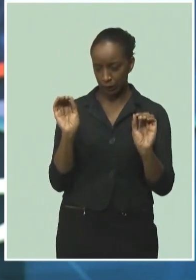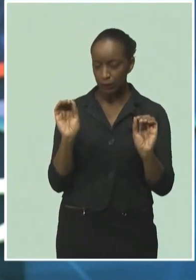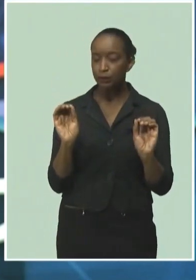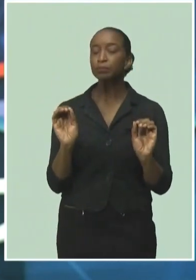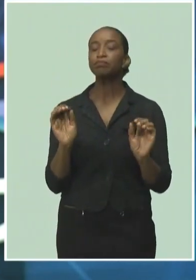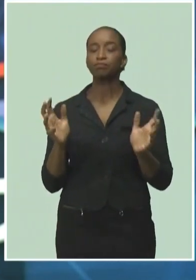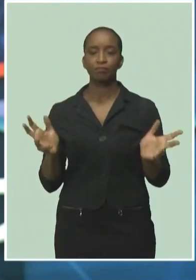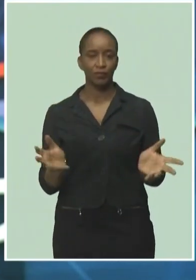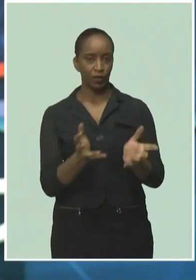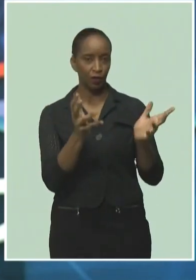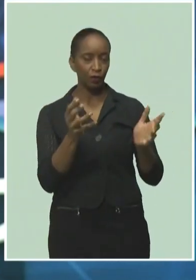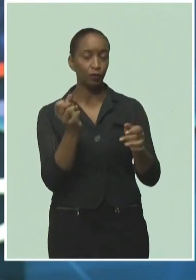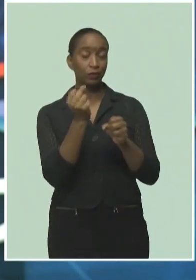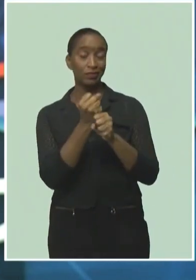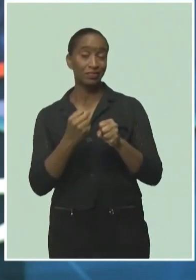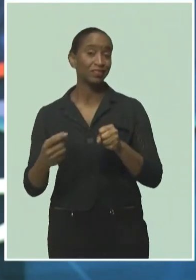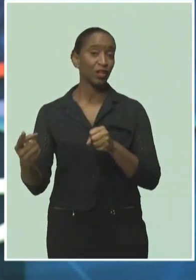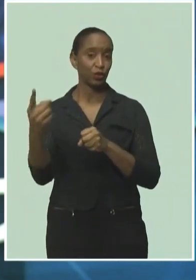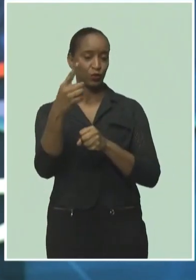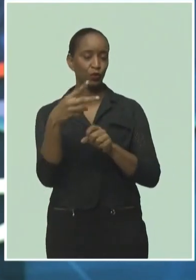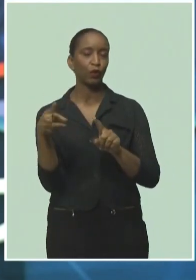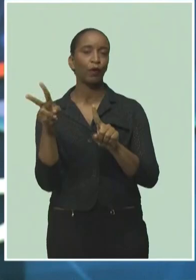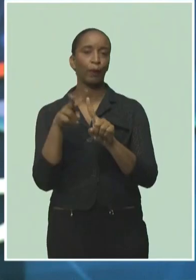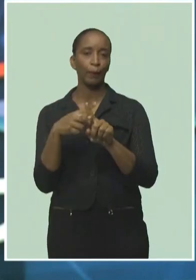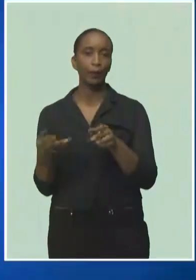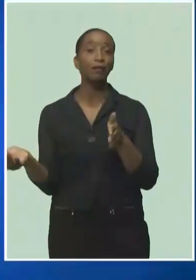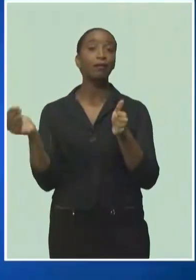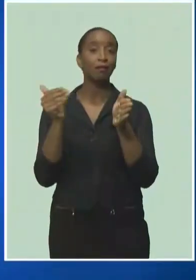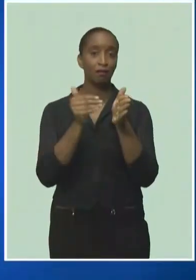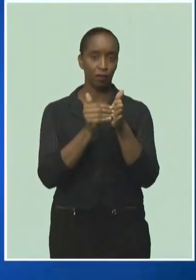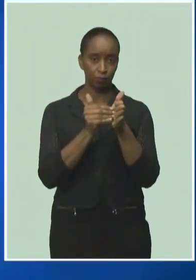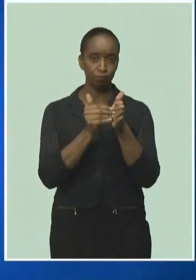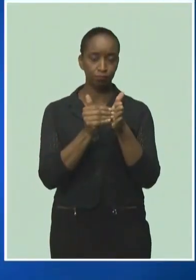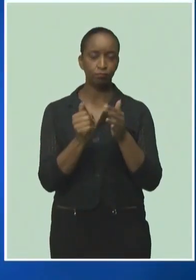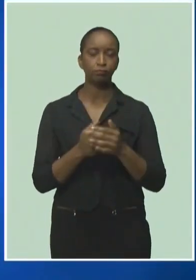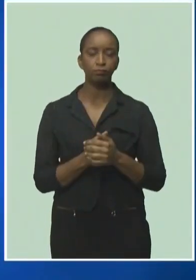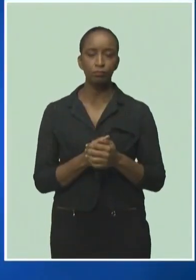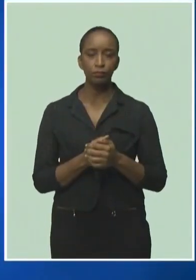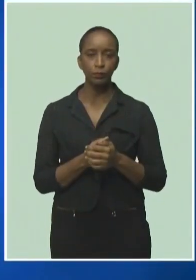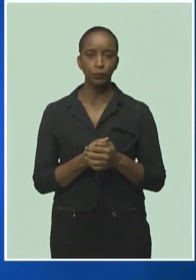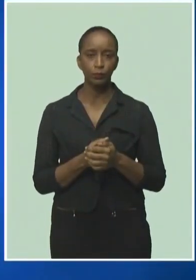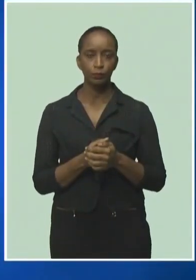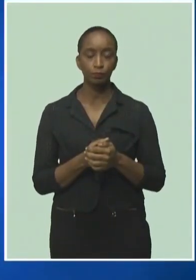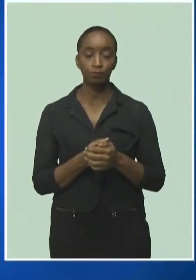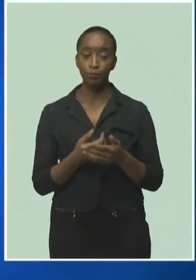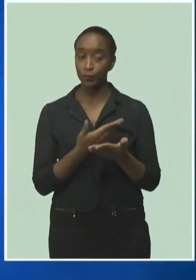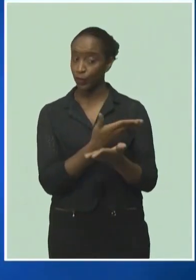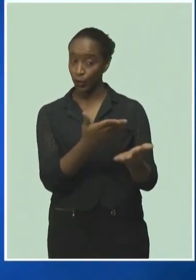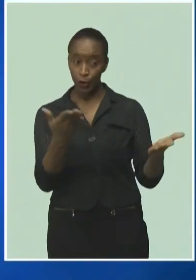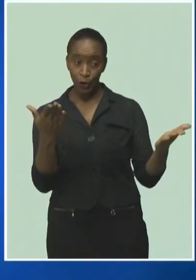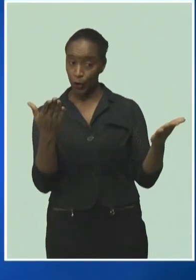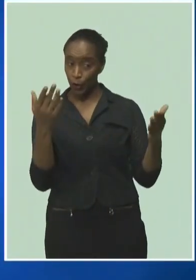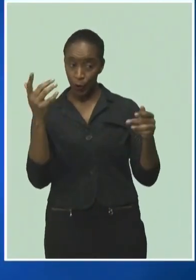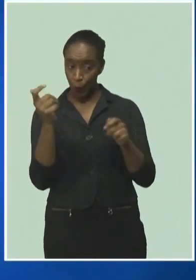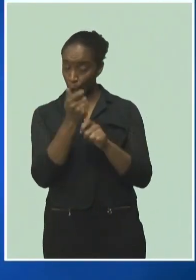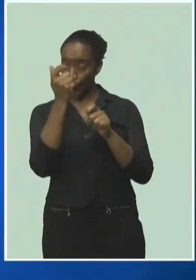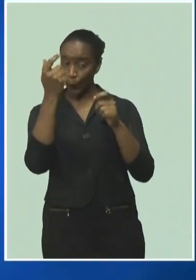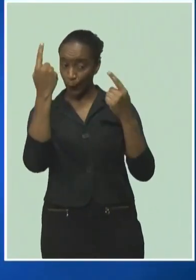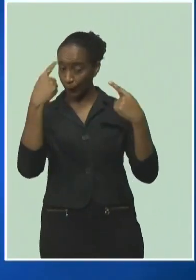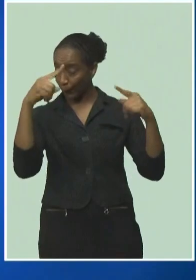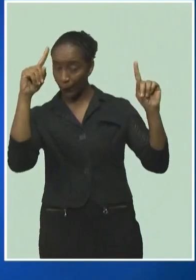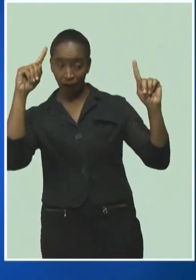for next year's scholarship. For the 9 of you who have not been successful, there is